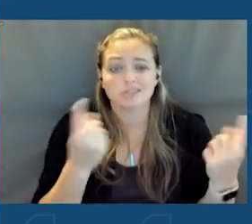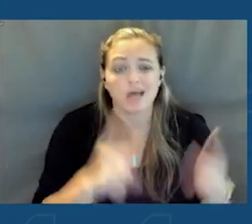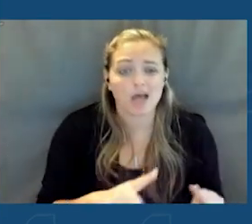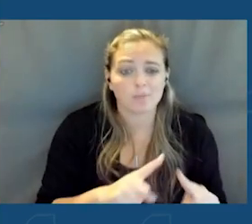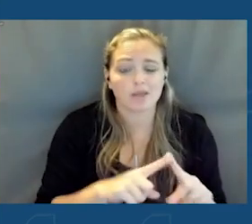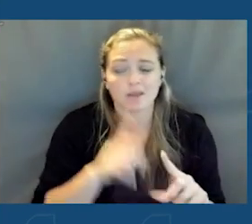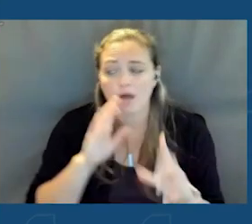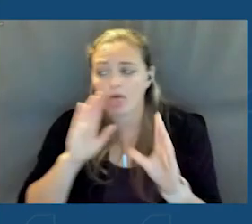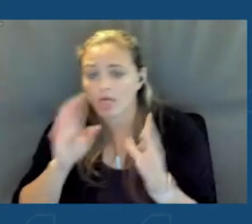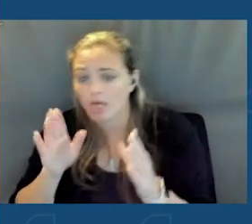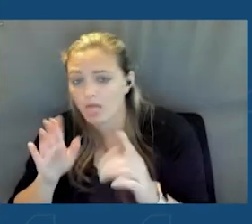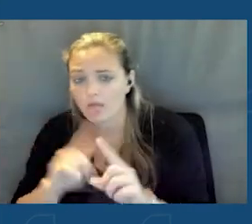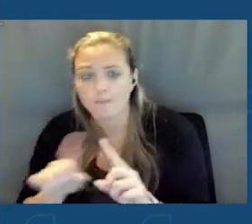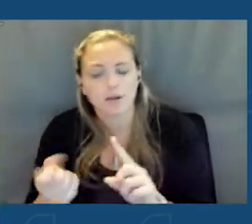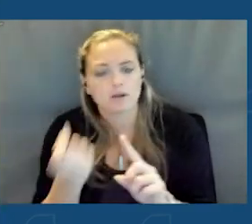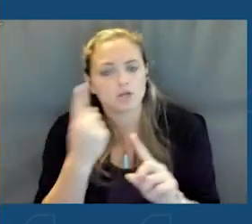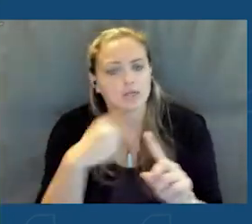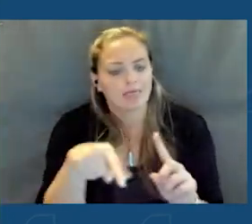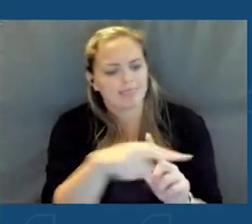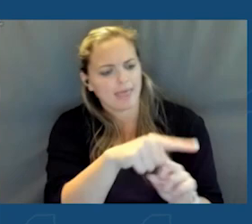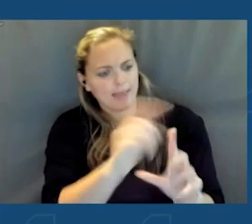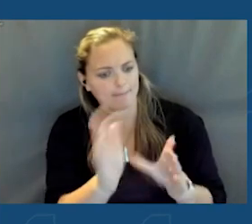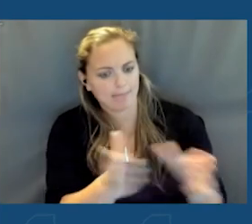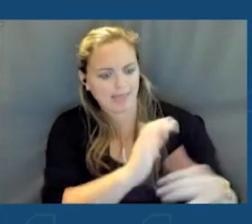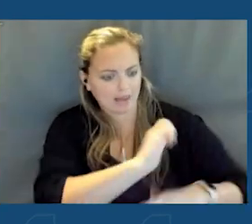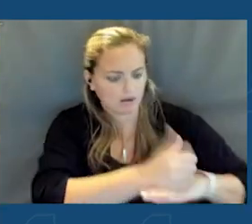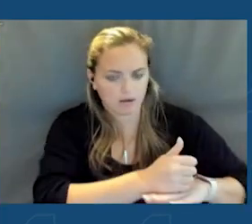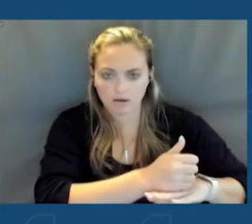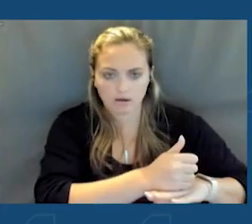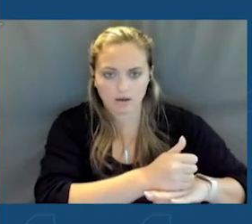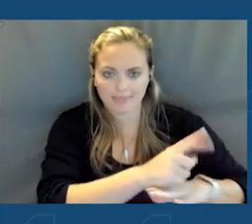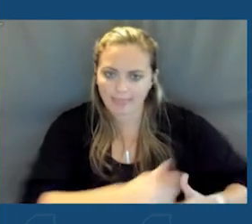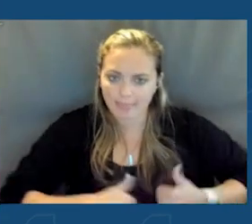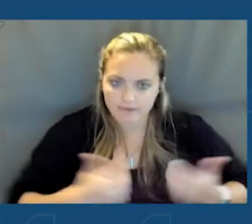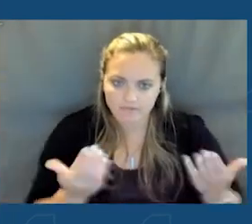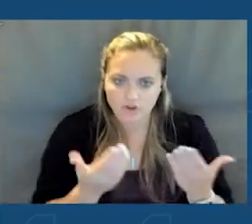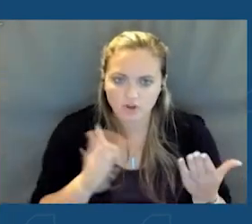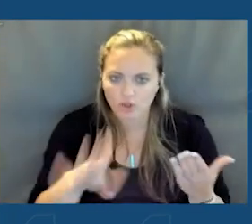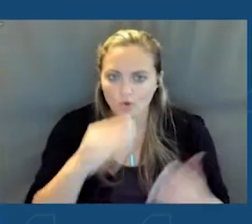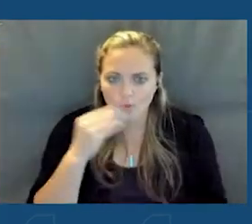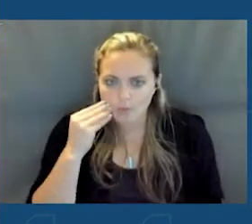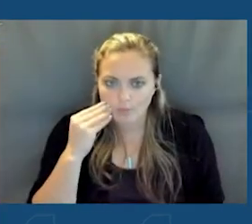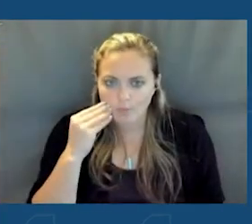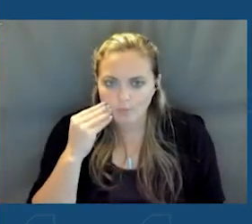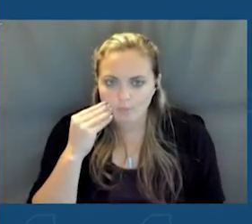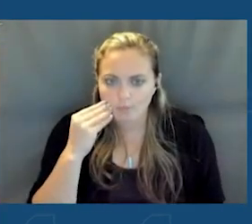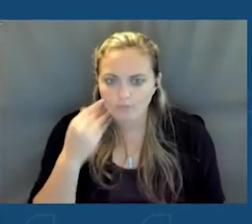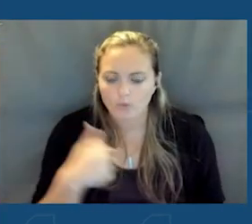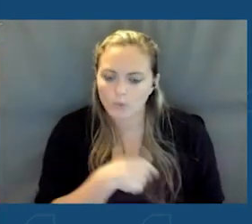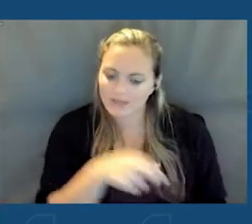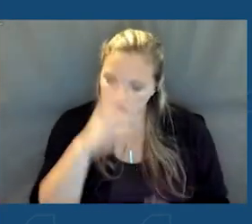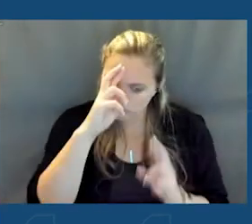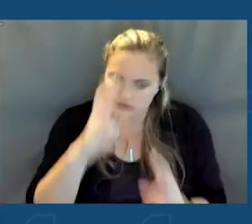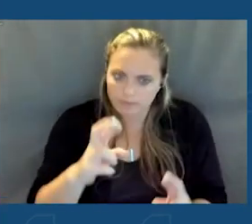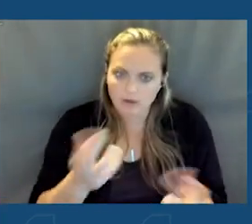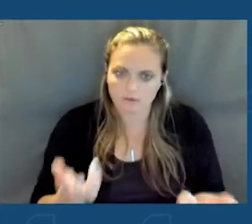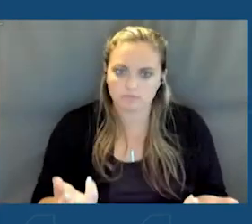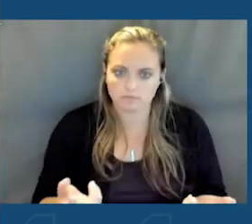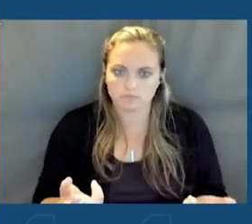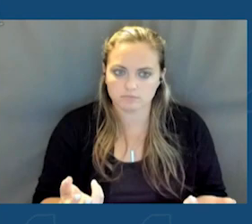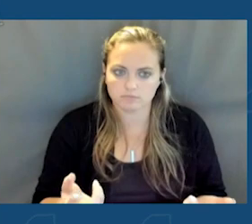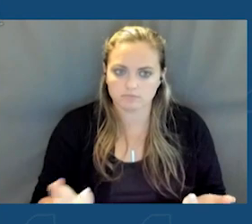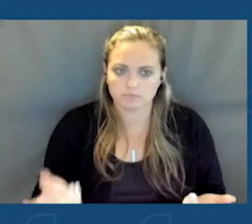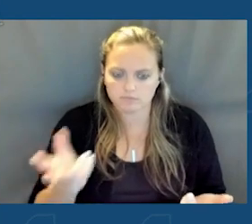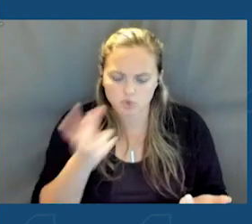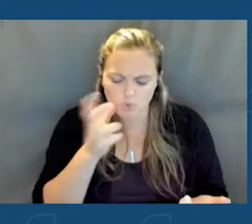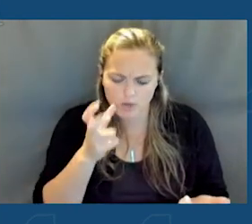attention to, yet they're the ones who planted the flag here. They're the ones who live here. This is their home, and we have to respect them and to hear their needs, and